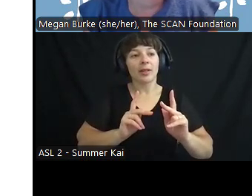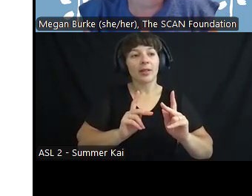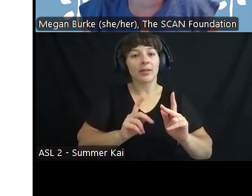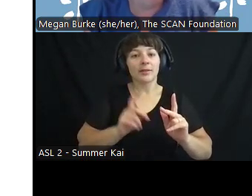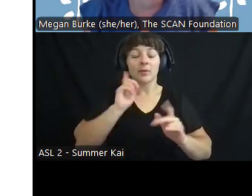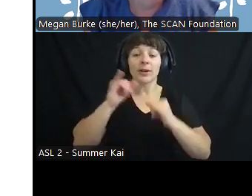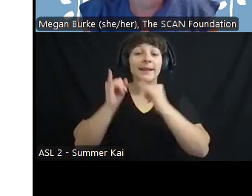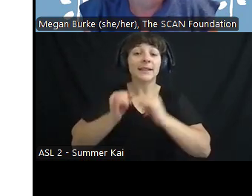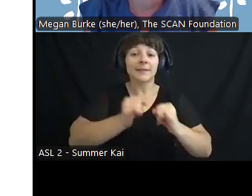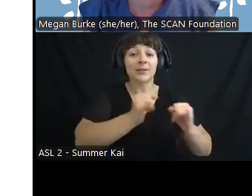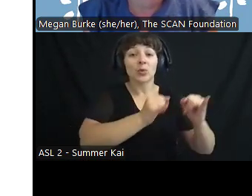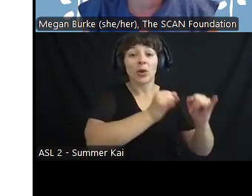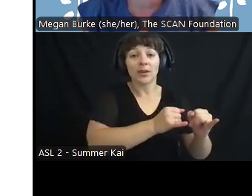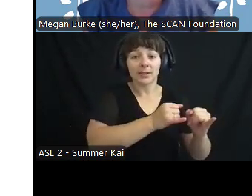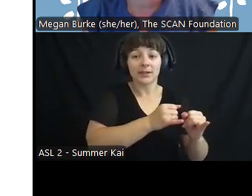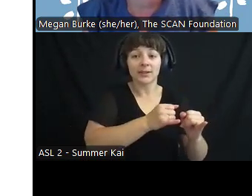individuals,